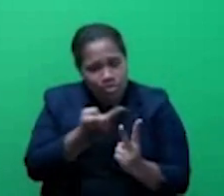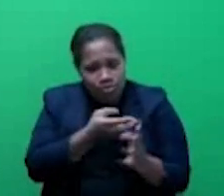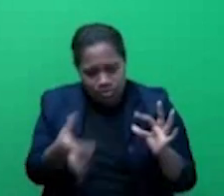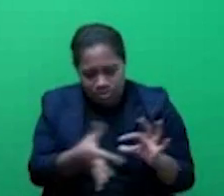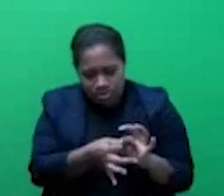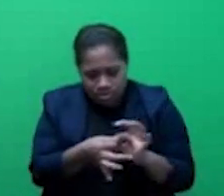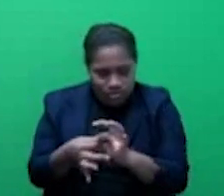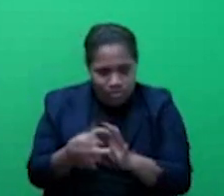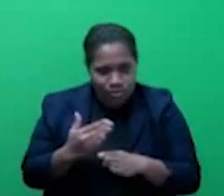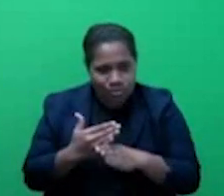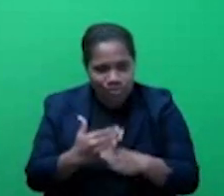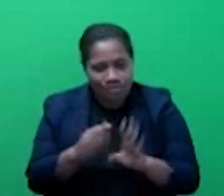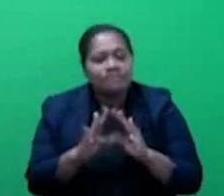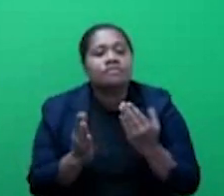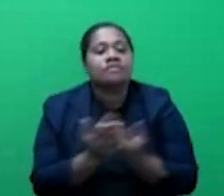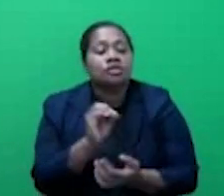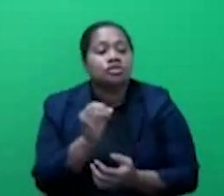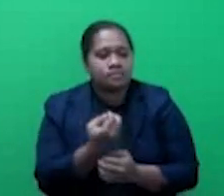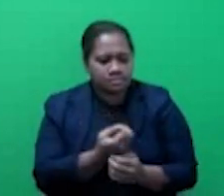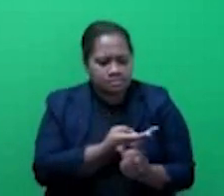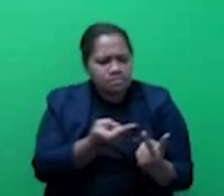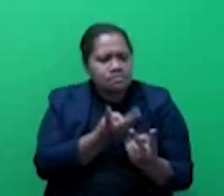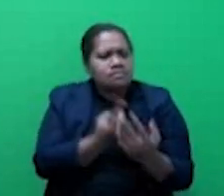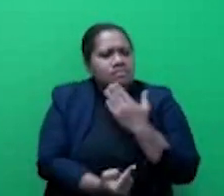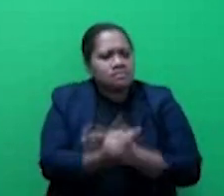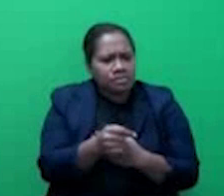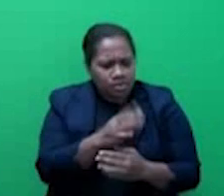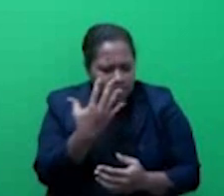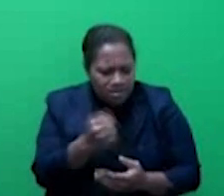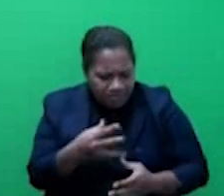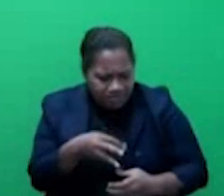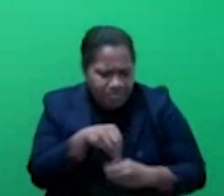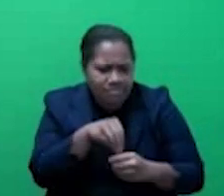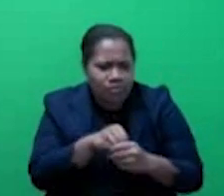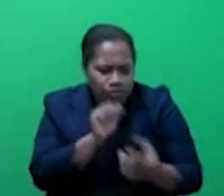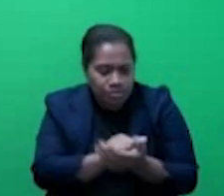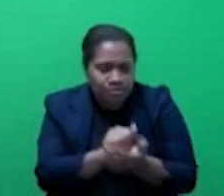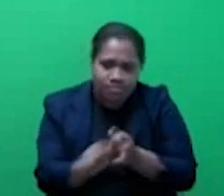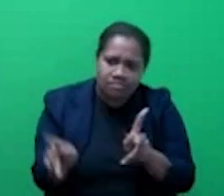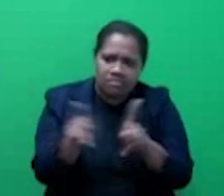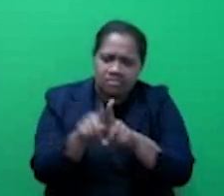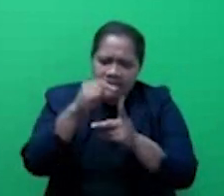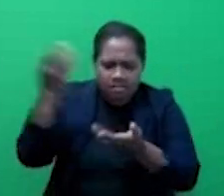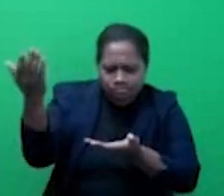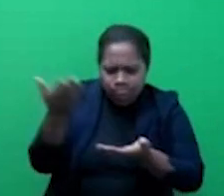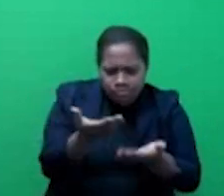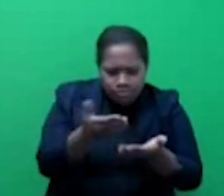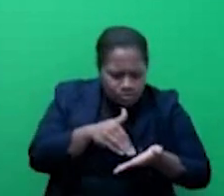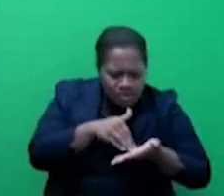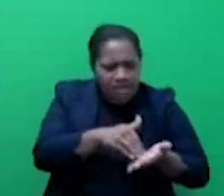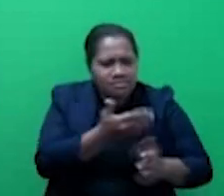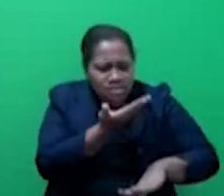next step is for these institutions to engage with appropriate partners that will bring in new technology and